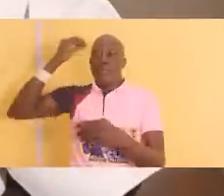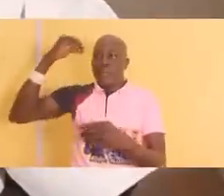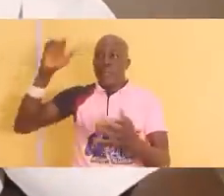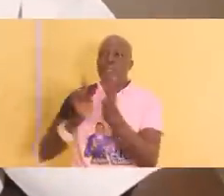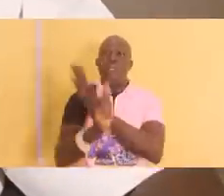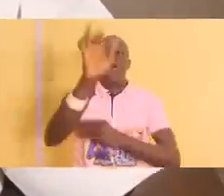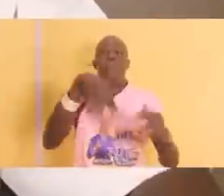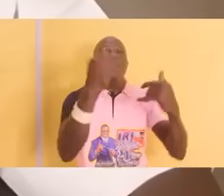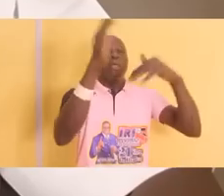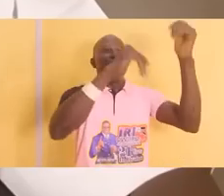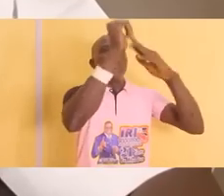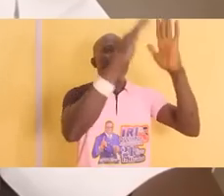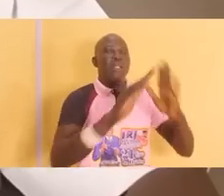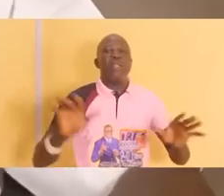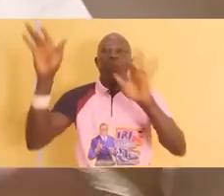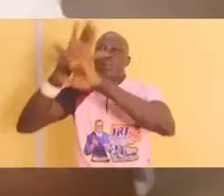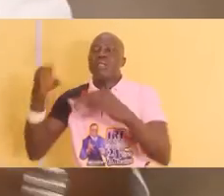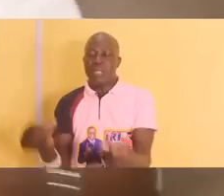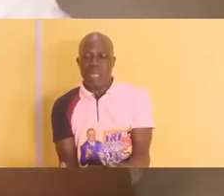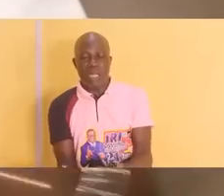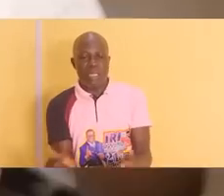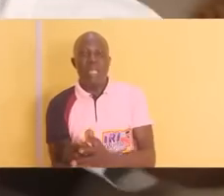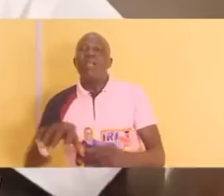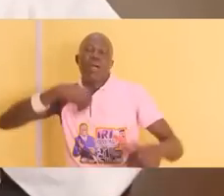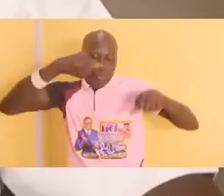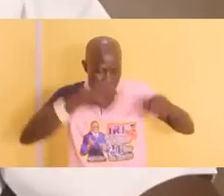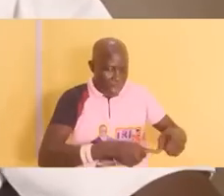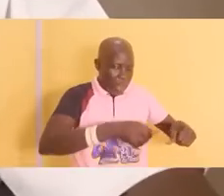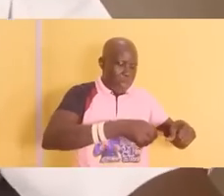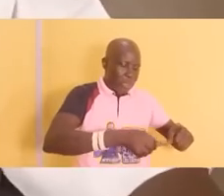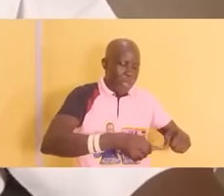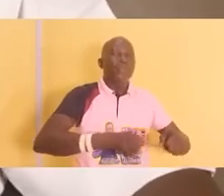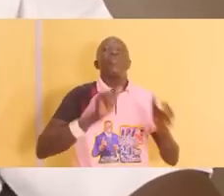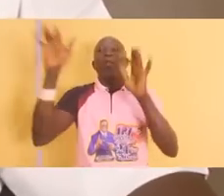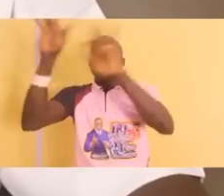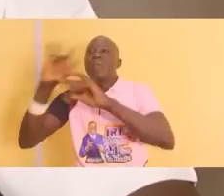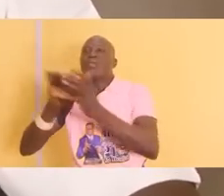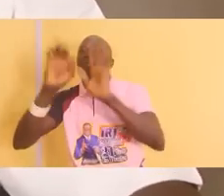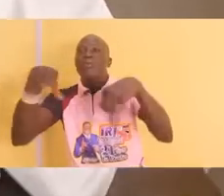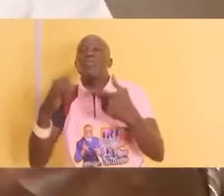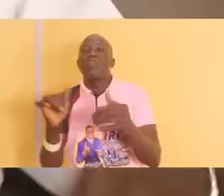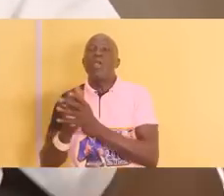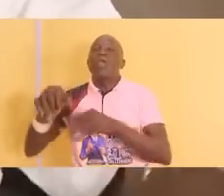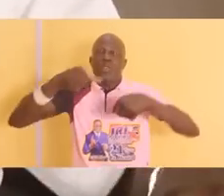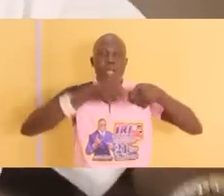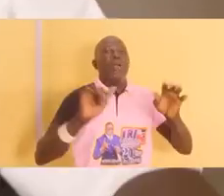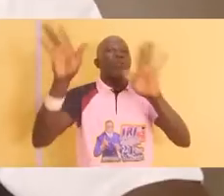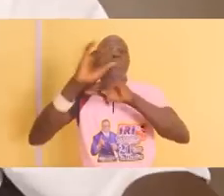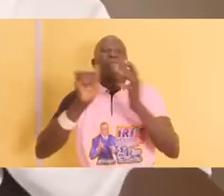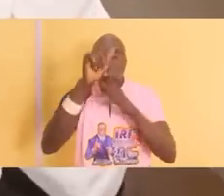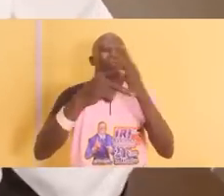I'm going to pray. The Lord said she would build messenger. Yes, in way. Seal it. Anu no give se. It to his messenger. No